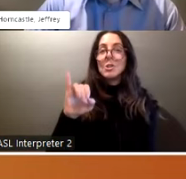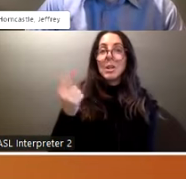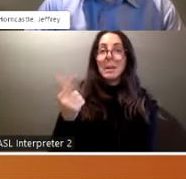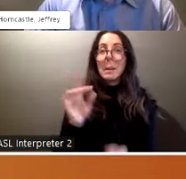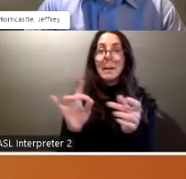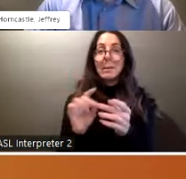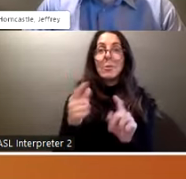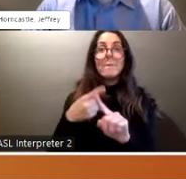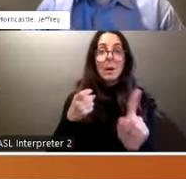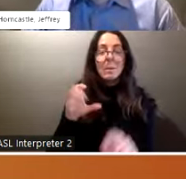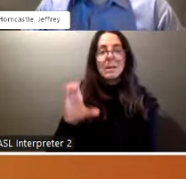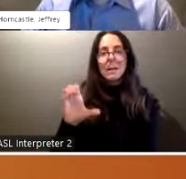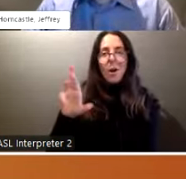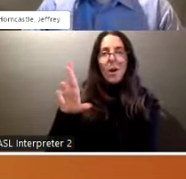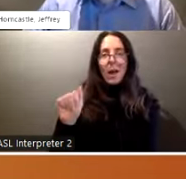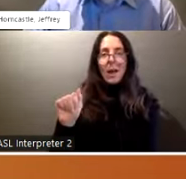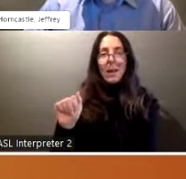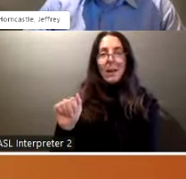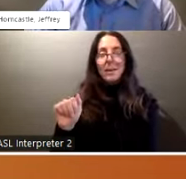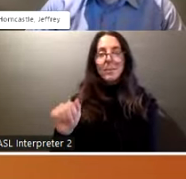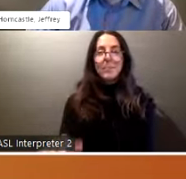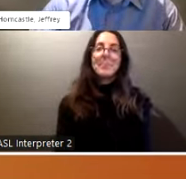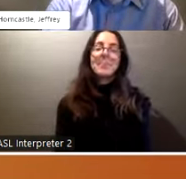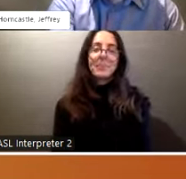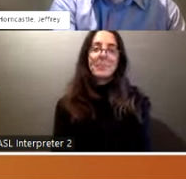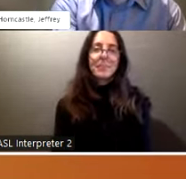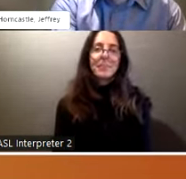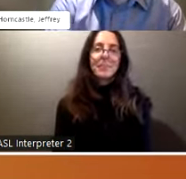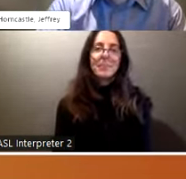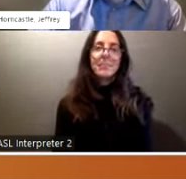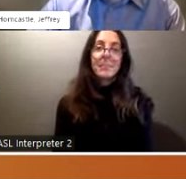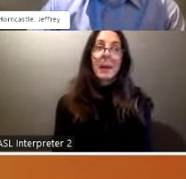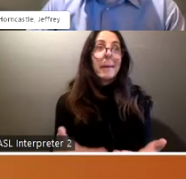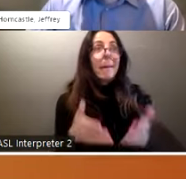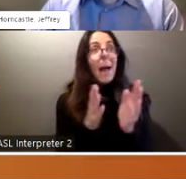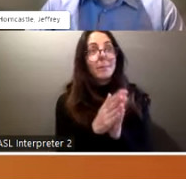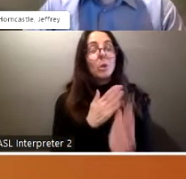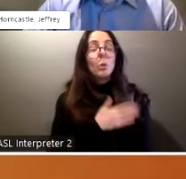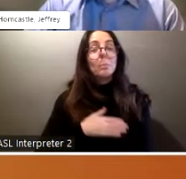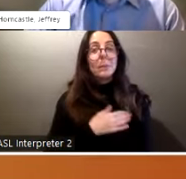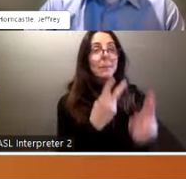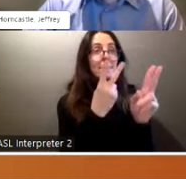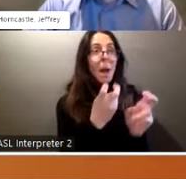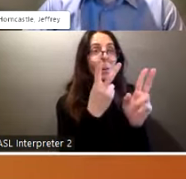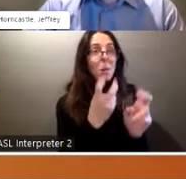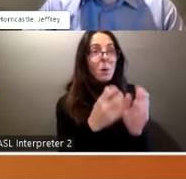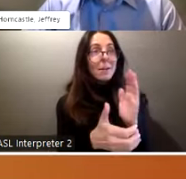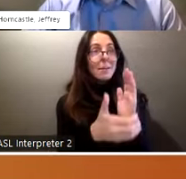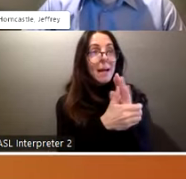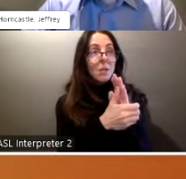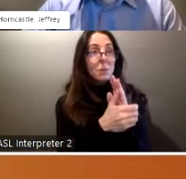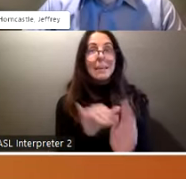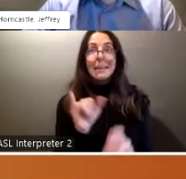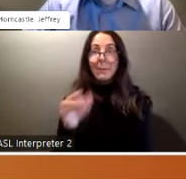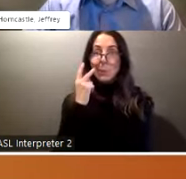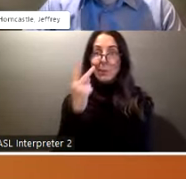the CRA, offering you either a payment or asking you to download an attachment. Of course, if this is the case, if you get a message and you're